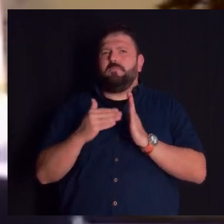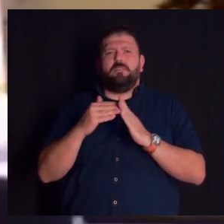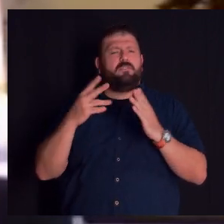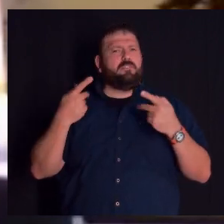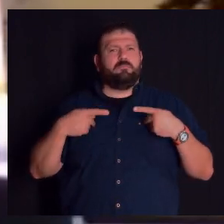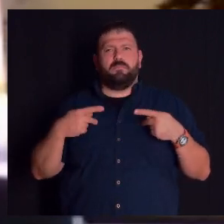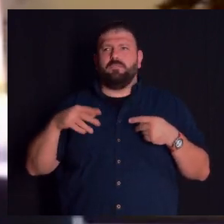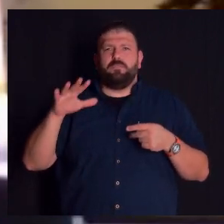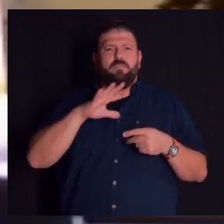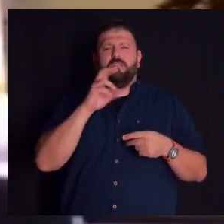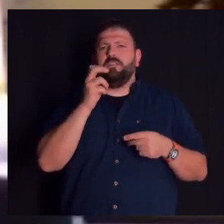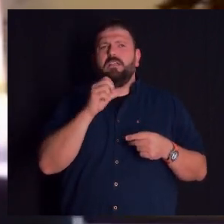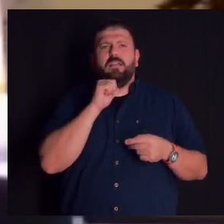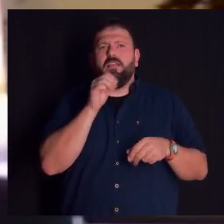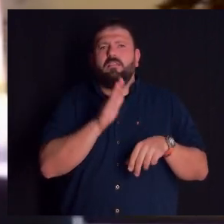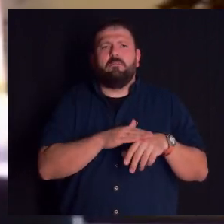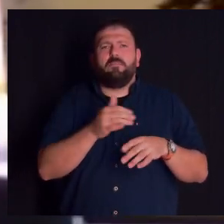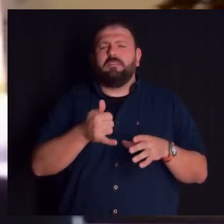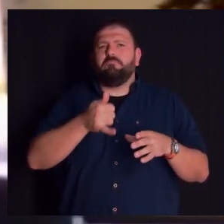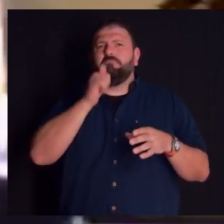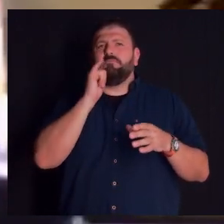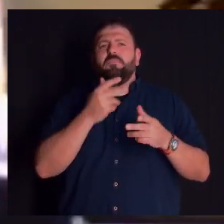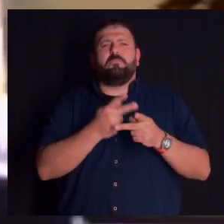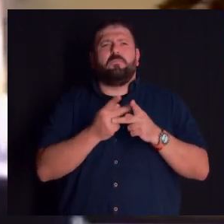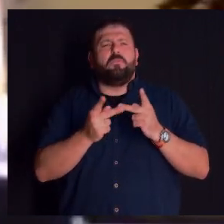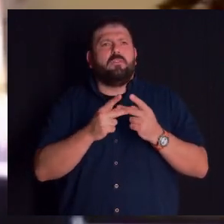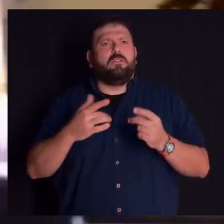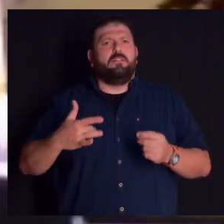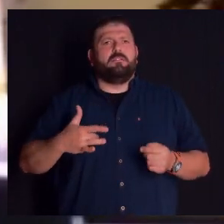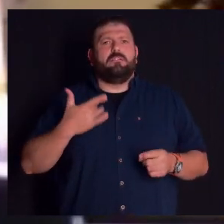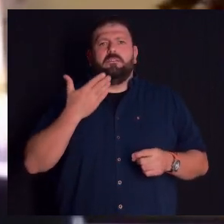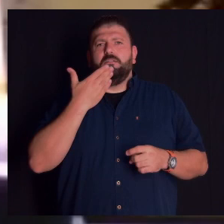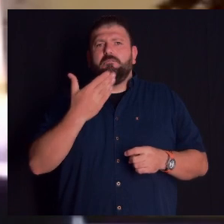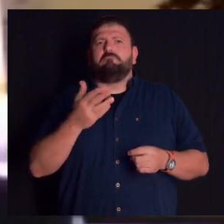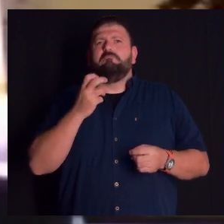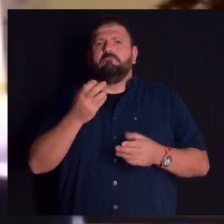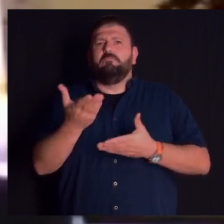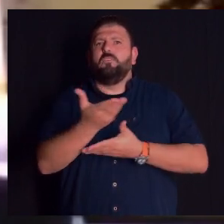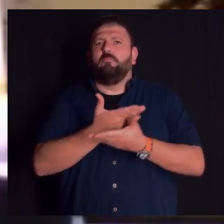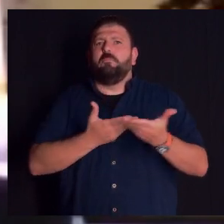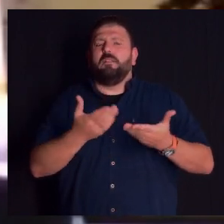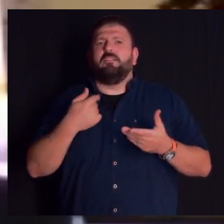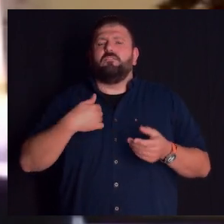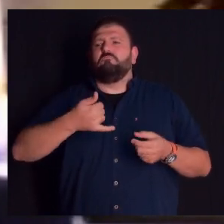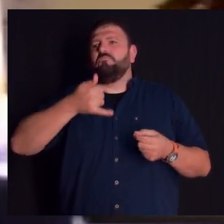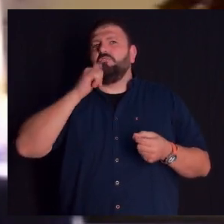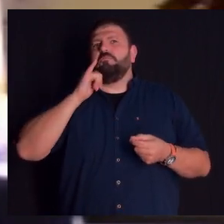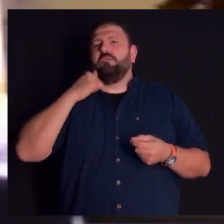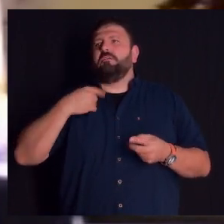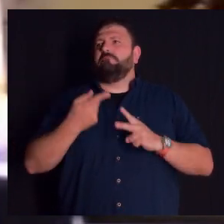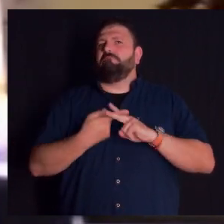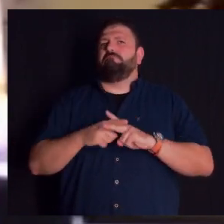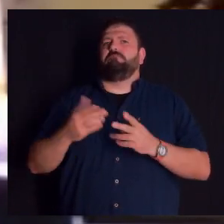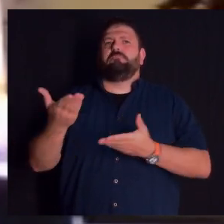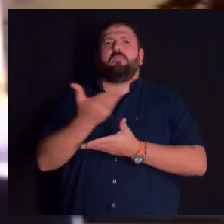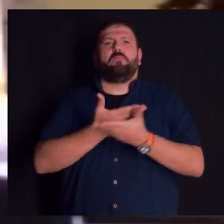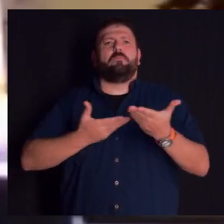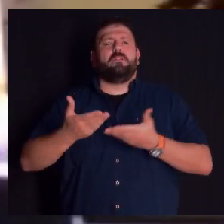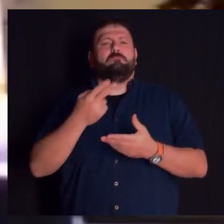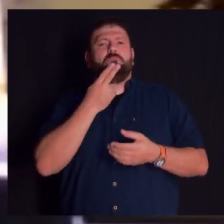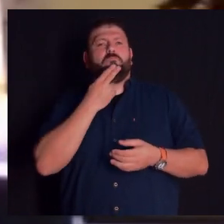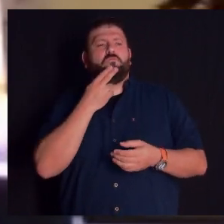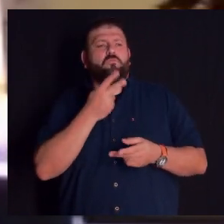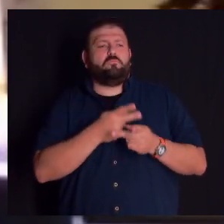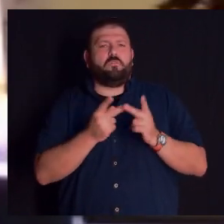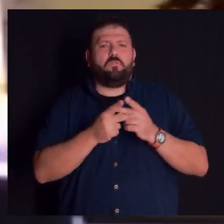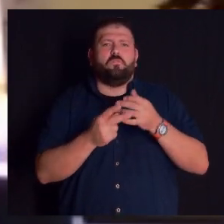más need to trágate el producto, share. siéntate bien y empiezas a compartir. Y es You lo que need to use the precisamente empecé product a and hacer. Empecé then share a the usar el product. producto y And empecé a because